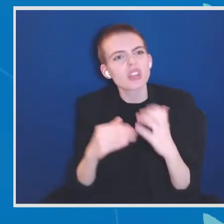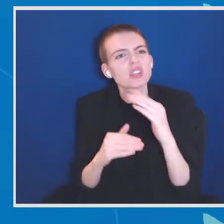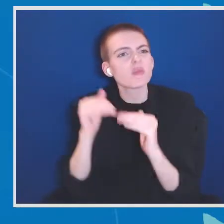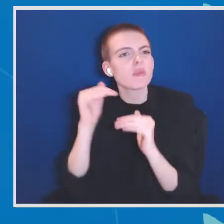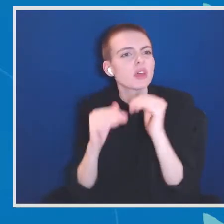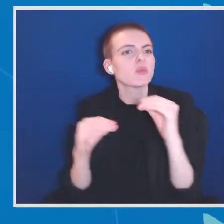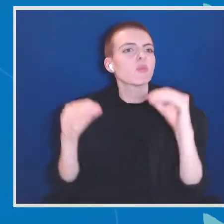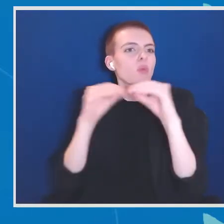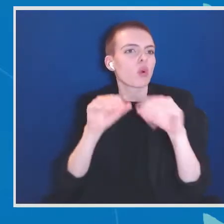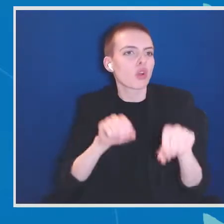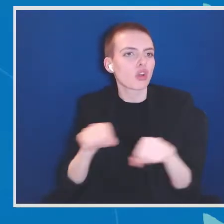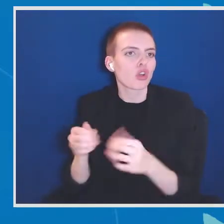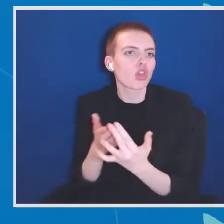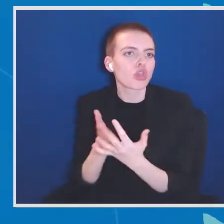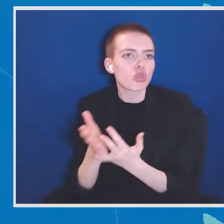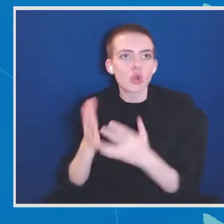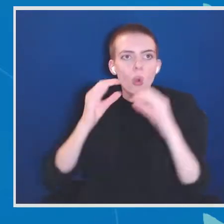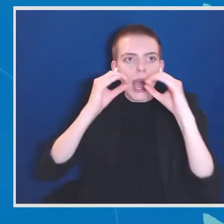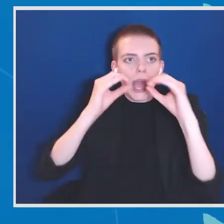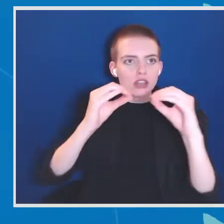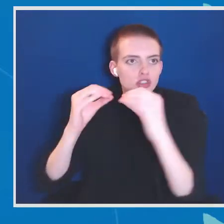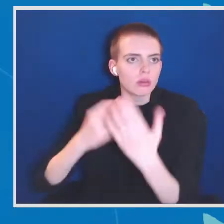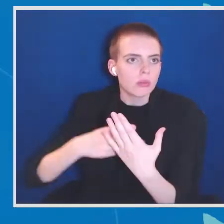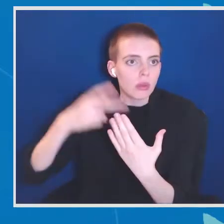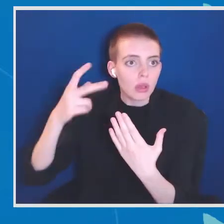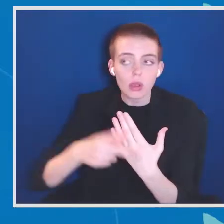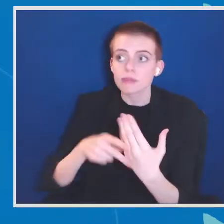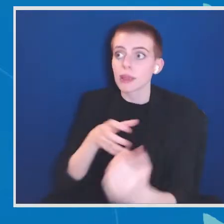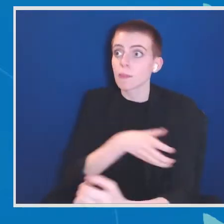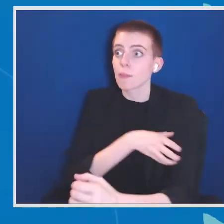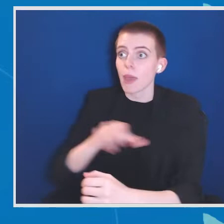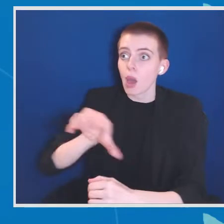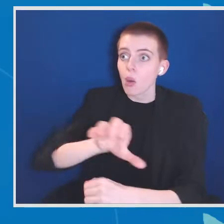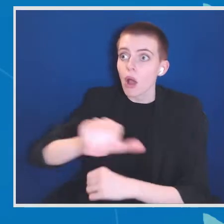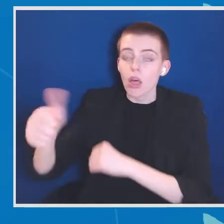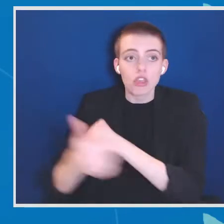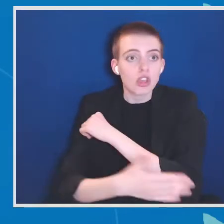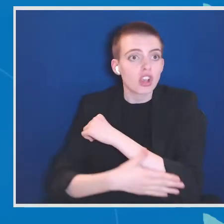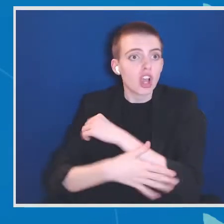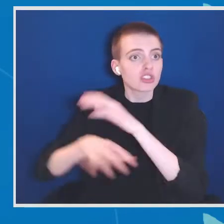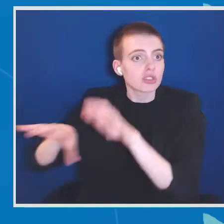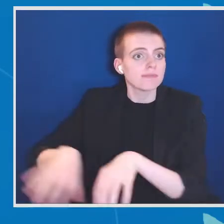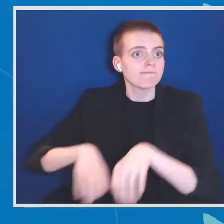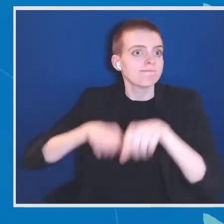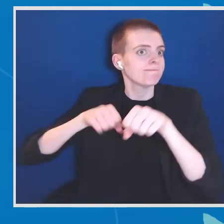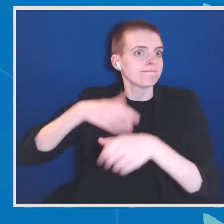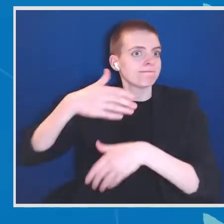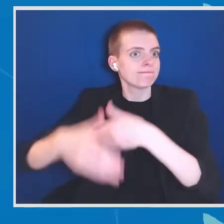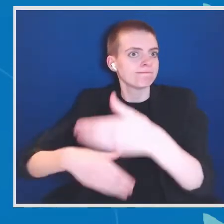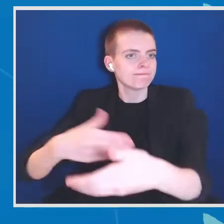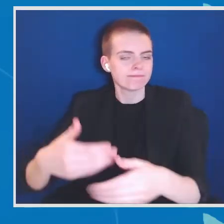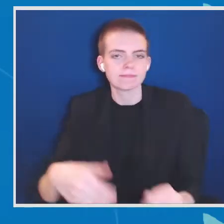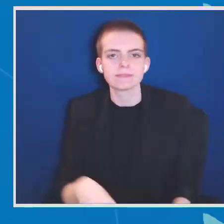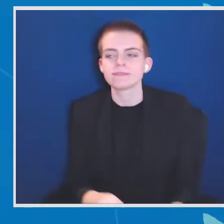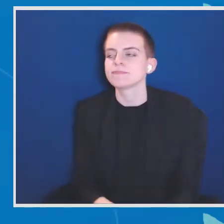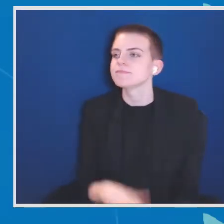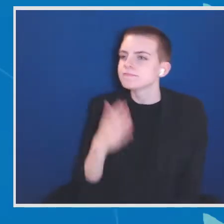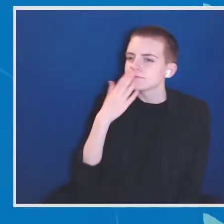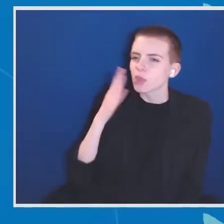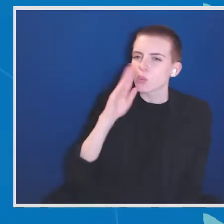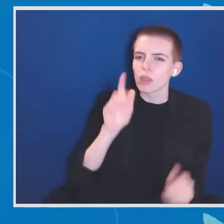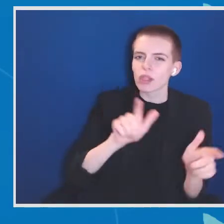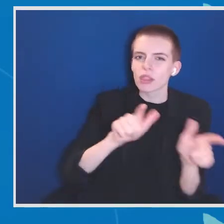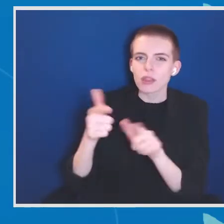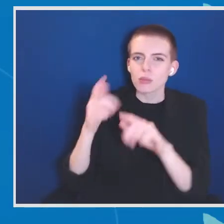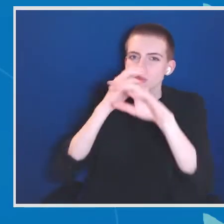so other countries can do it and then keep doing it. Thank you, Ted. I'm going to move to President Whipps, our host. So, President, you've